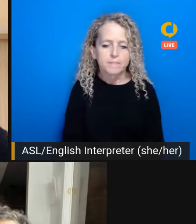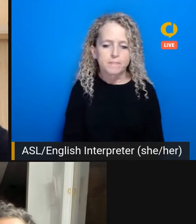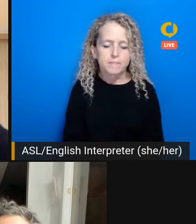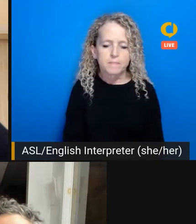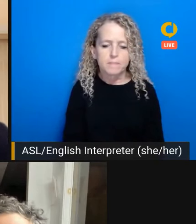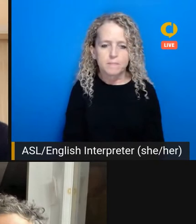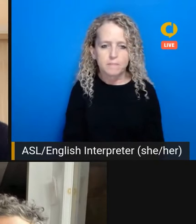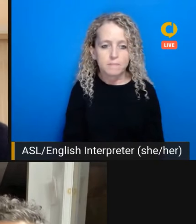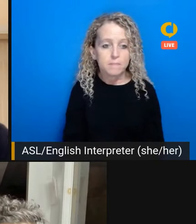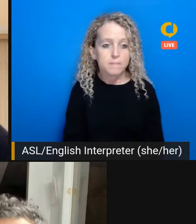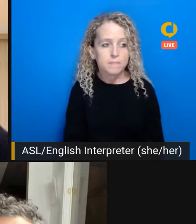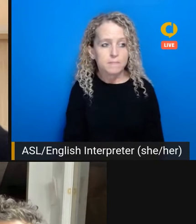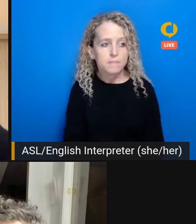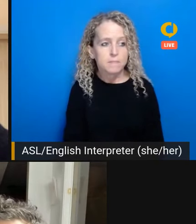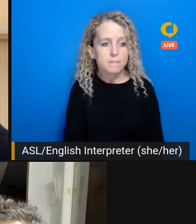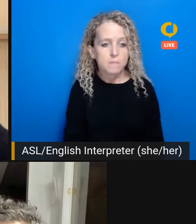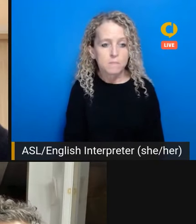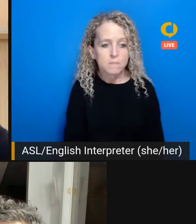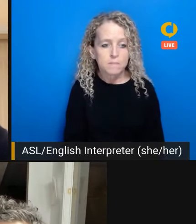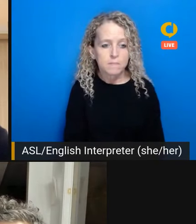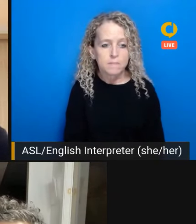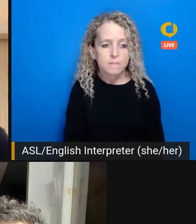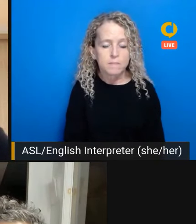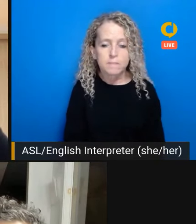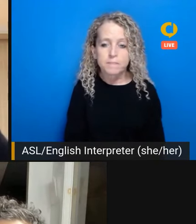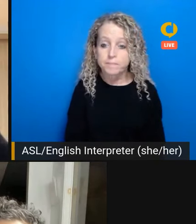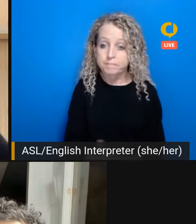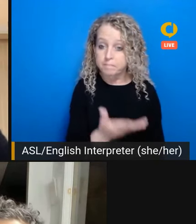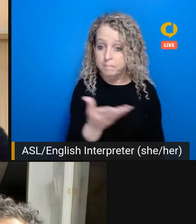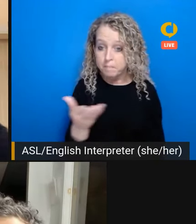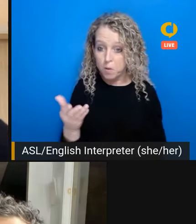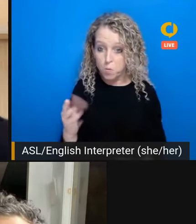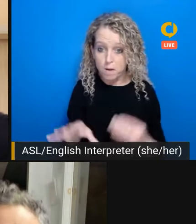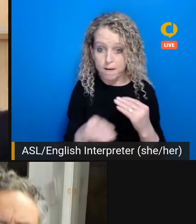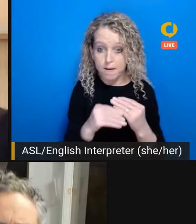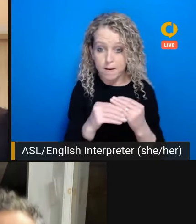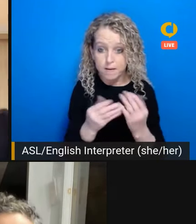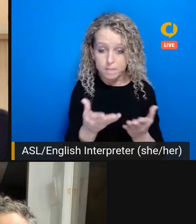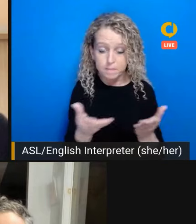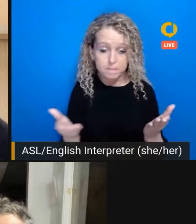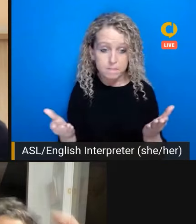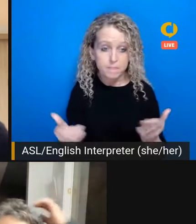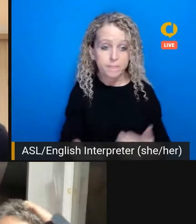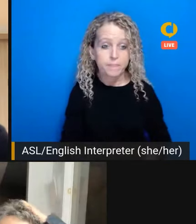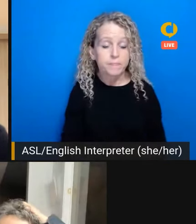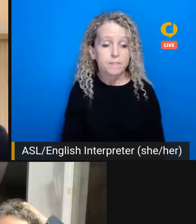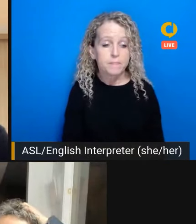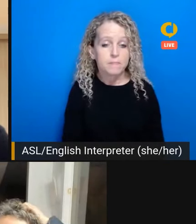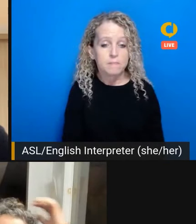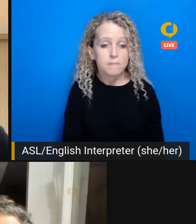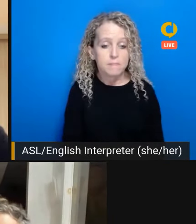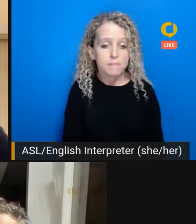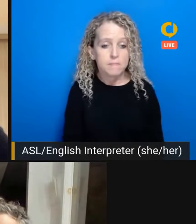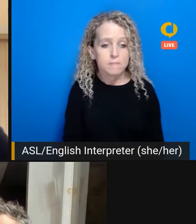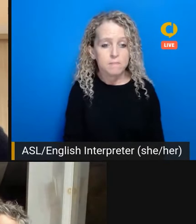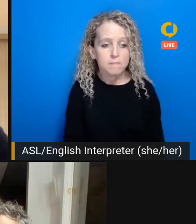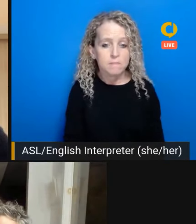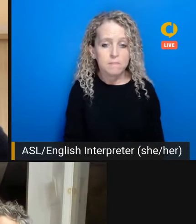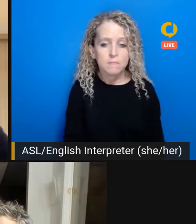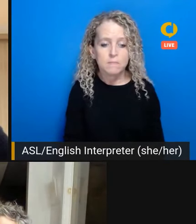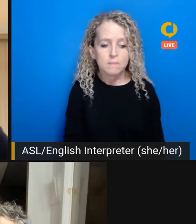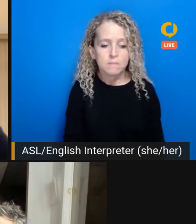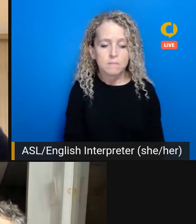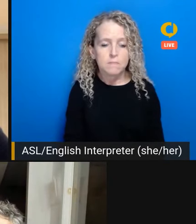Is there anything from the other two of you to weigh in there? And I'm wondering maybe if Dana did mean that